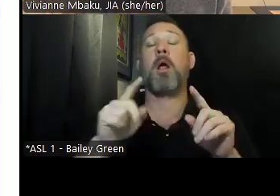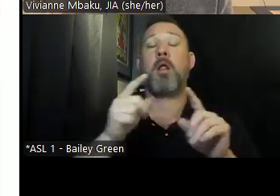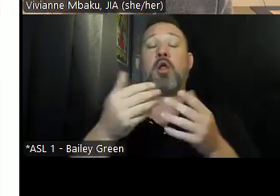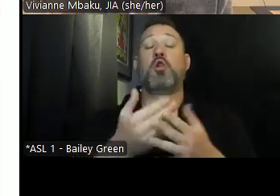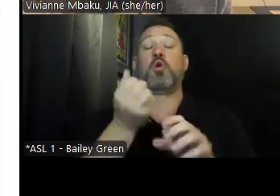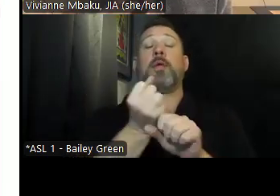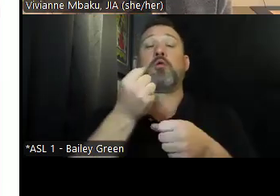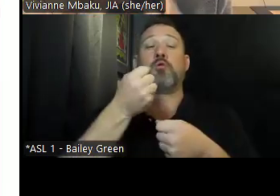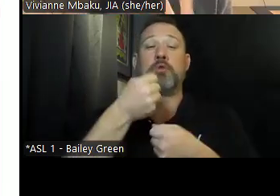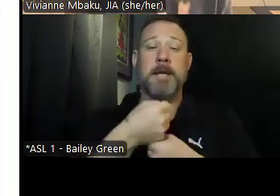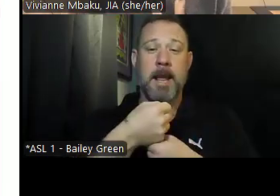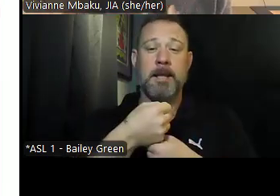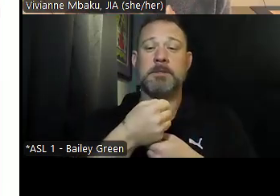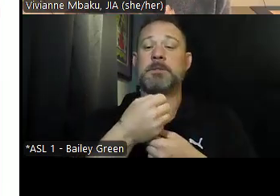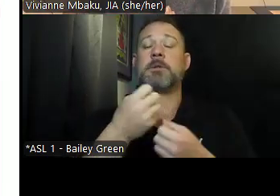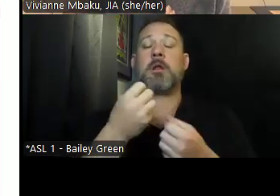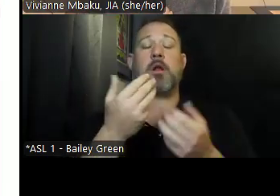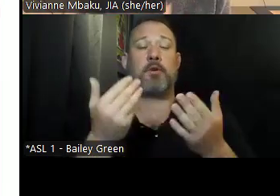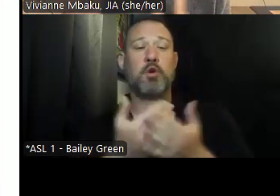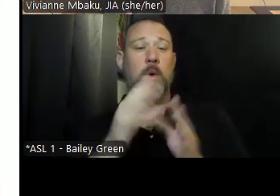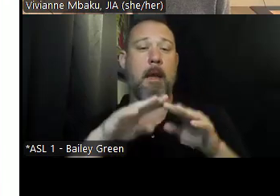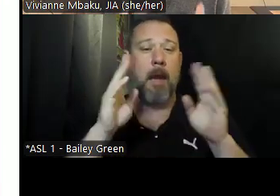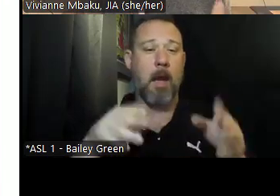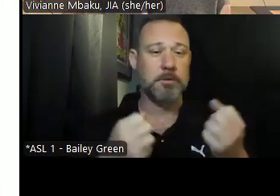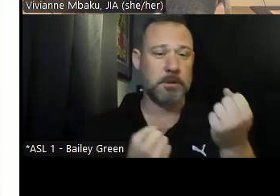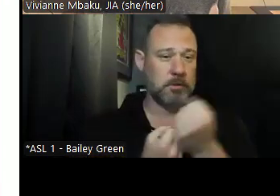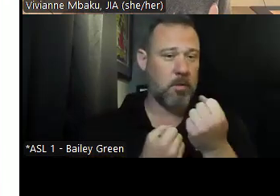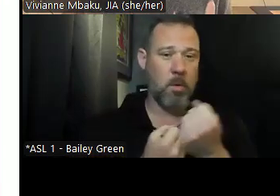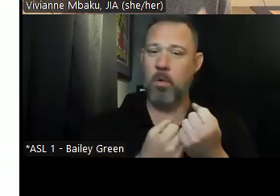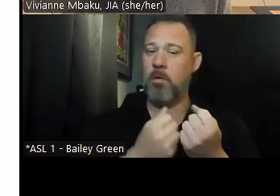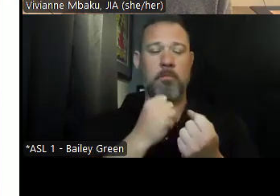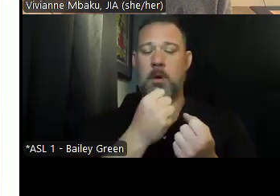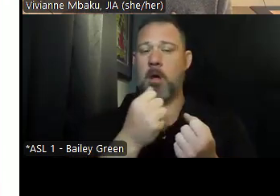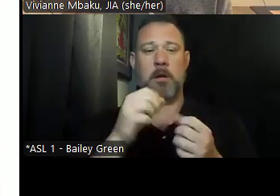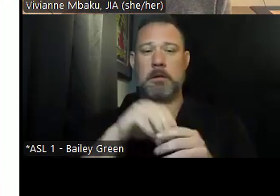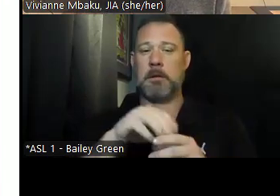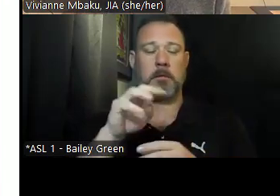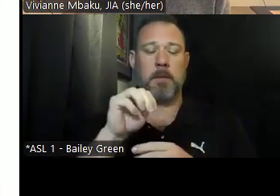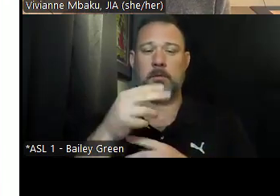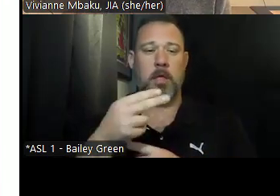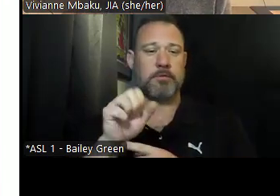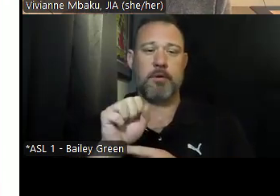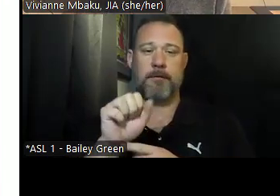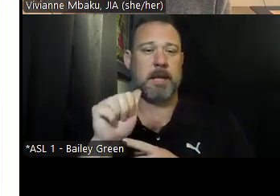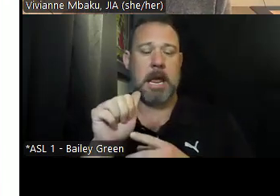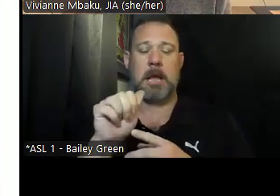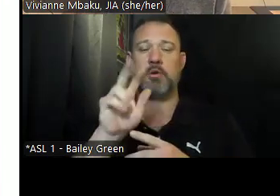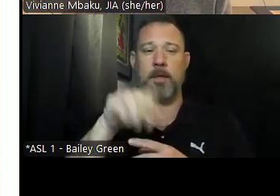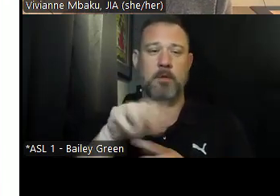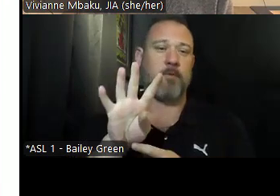creates a bunch of new housing supports that were not existing in the Mental Health Services Act of